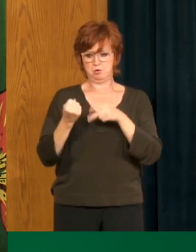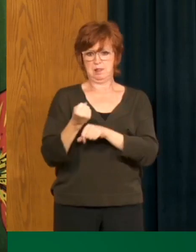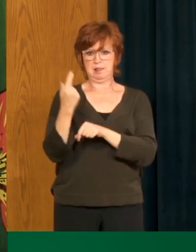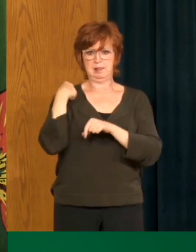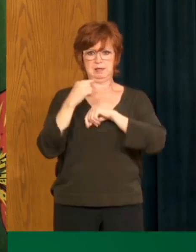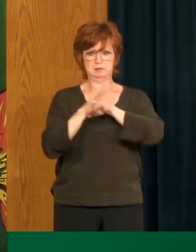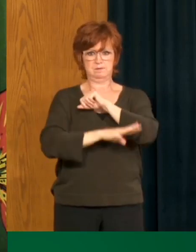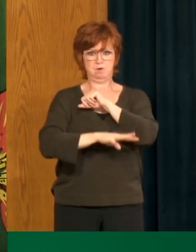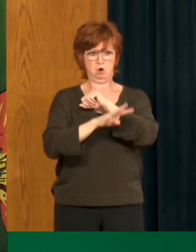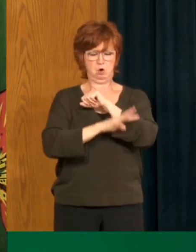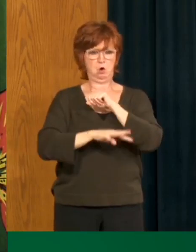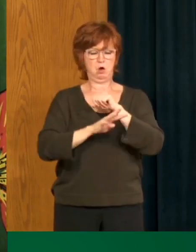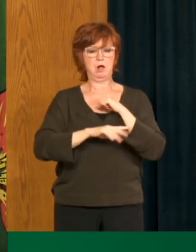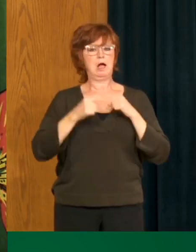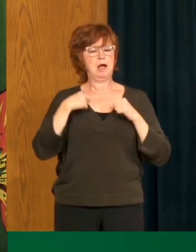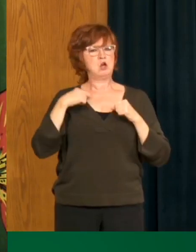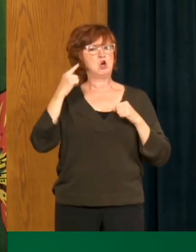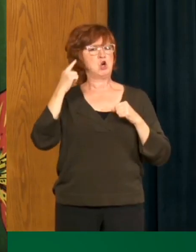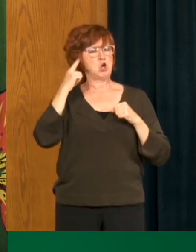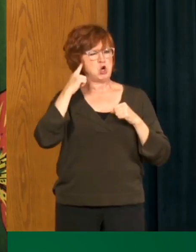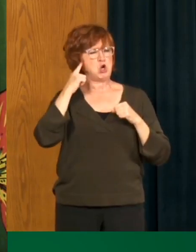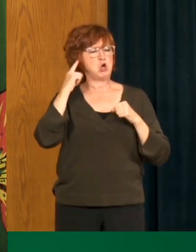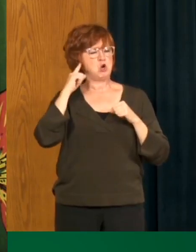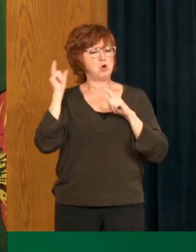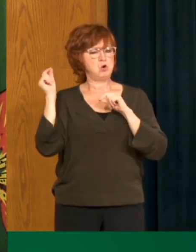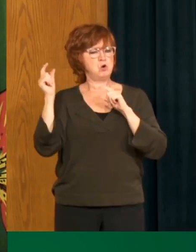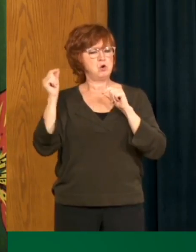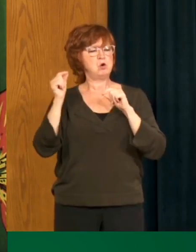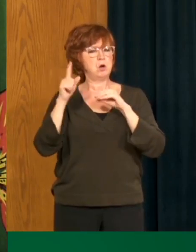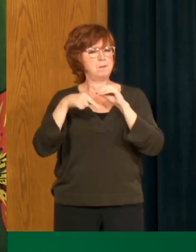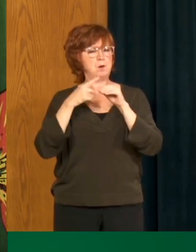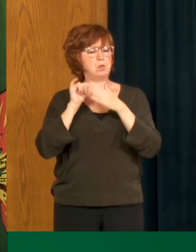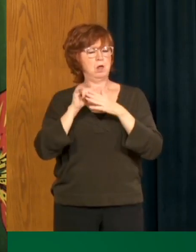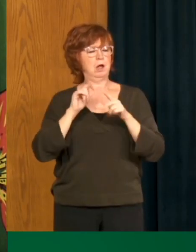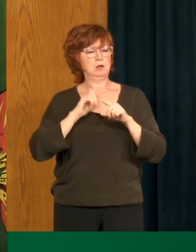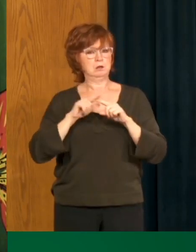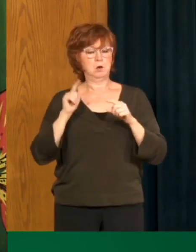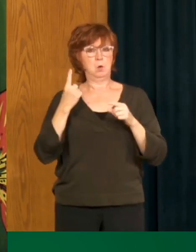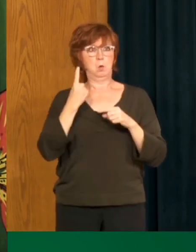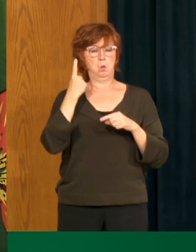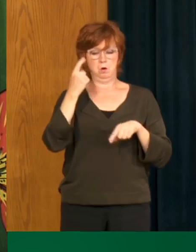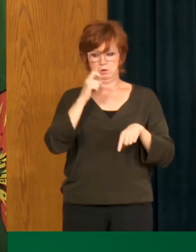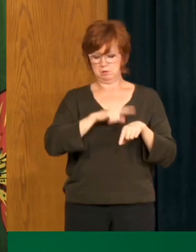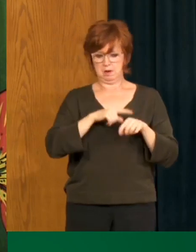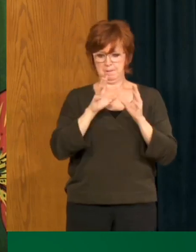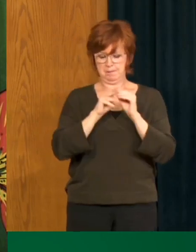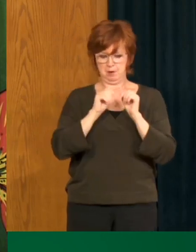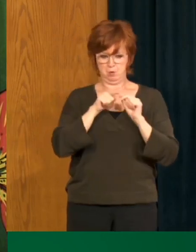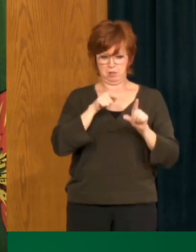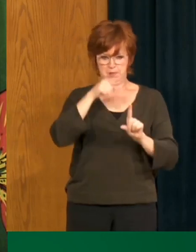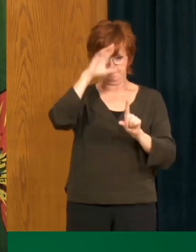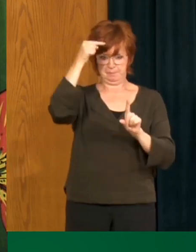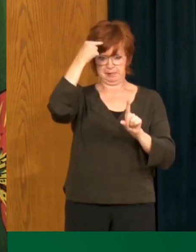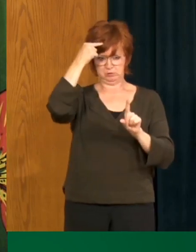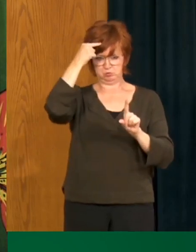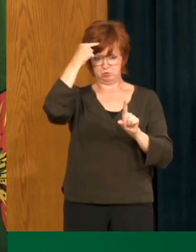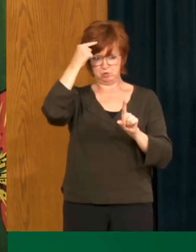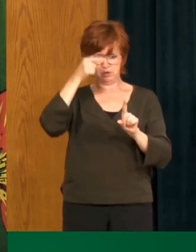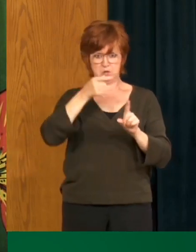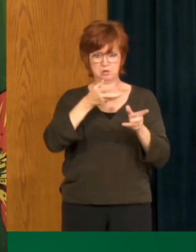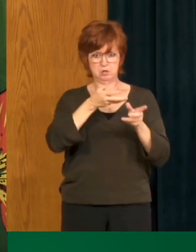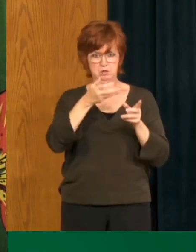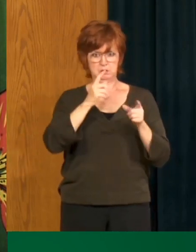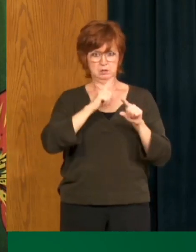itself. I have discussed it at least once with the minister, but it's finding its way through the due